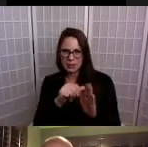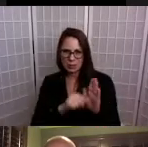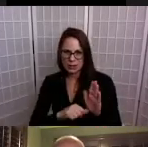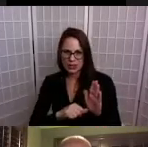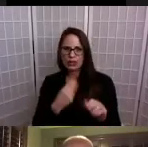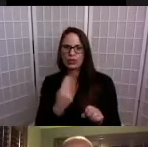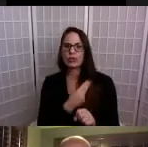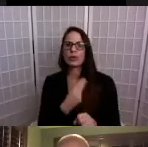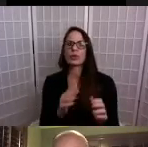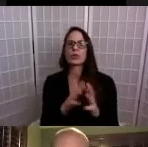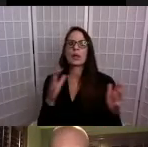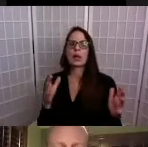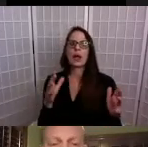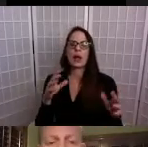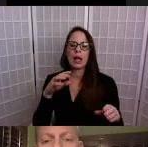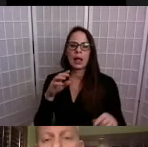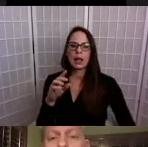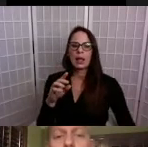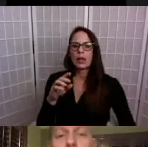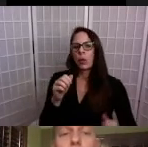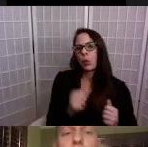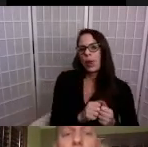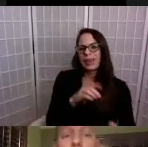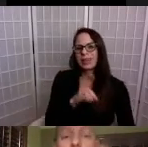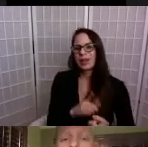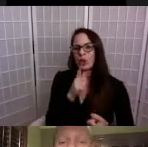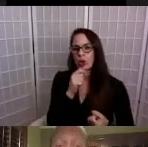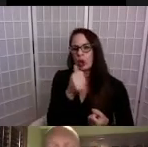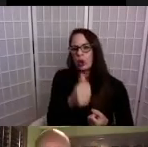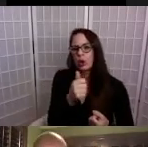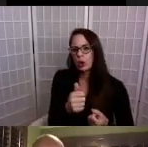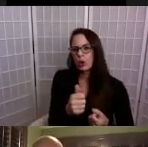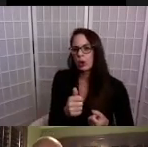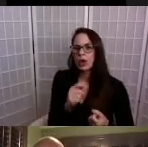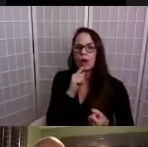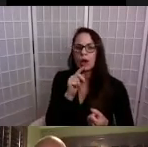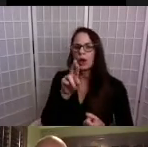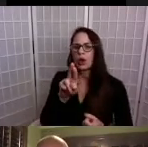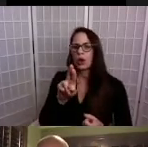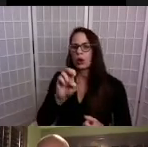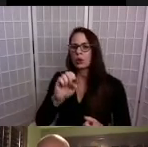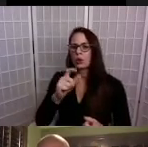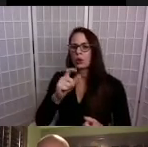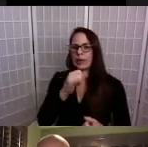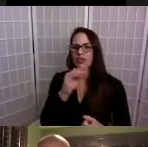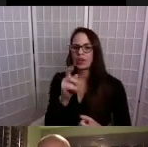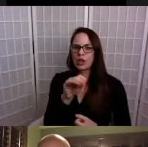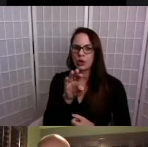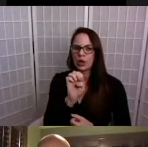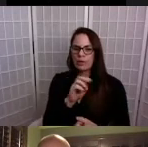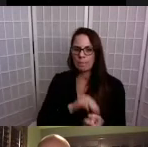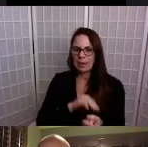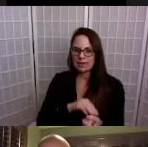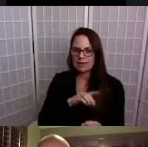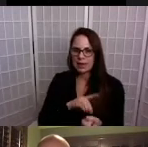liberally in doctors who are termed regenerative medicine doctors, or non-operative